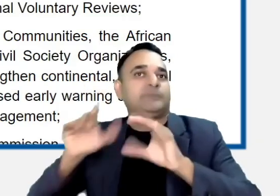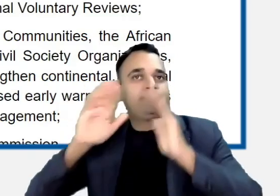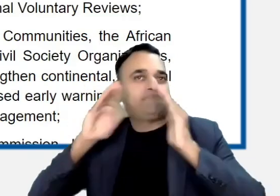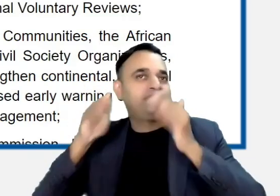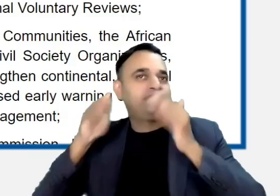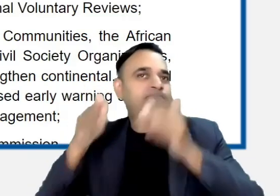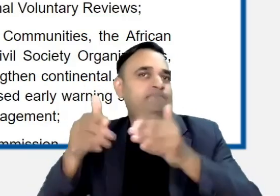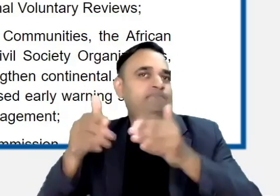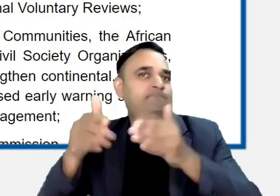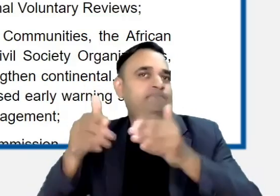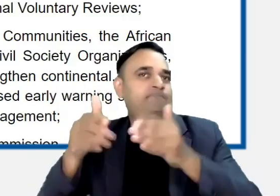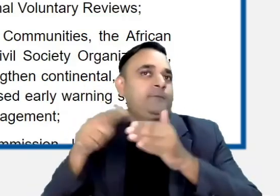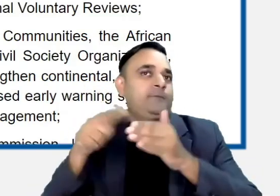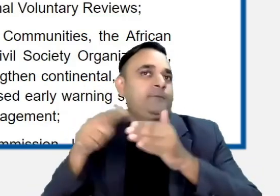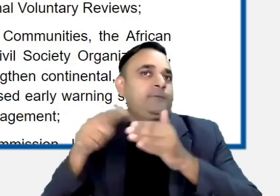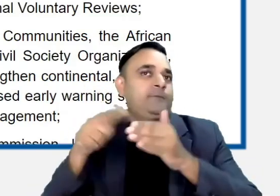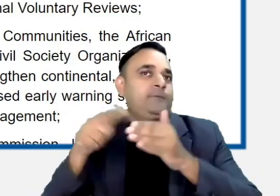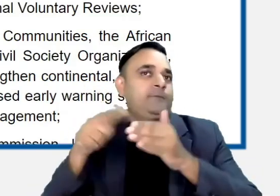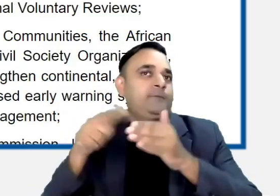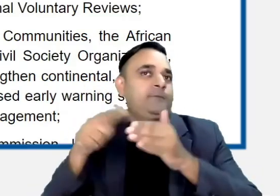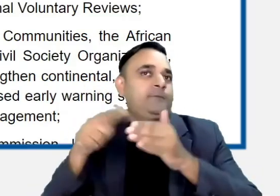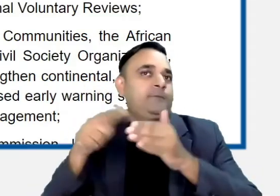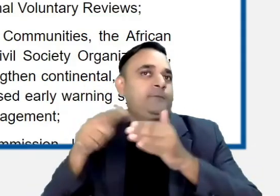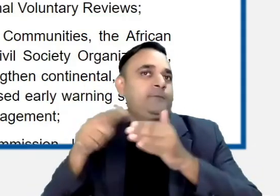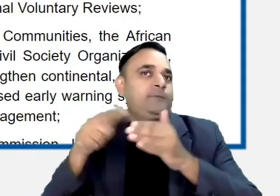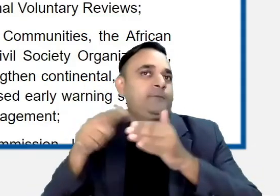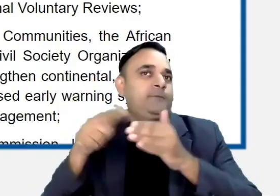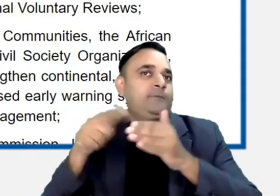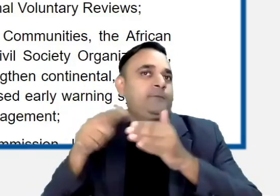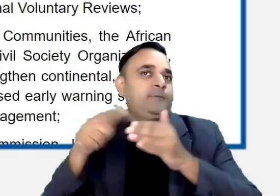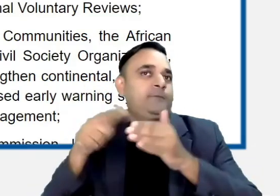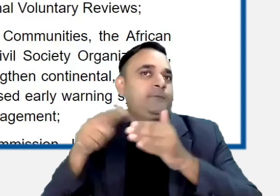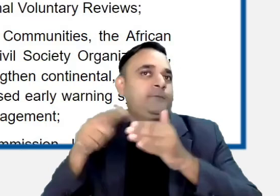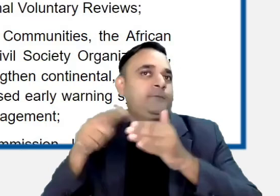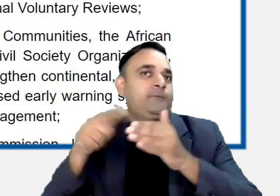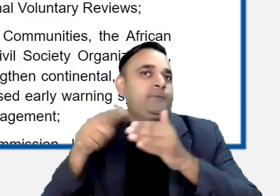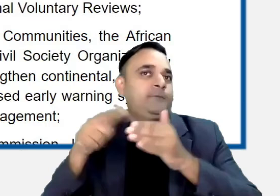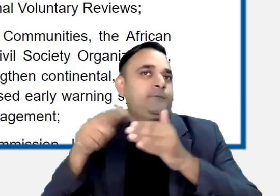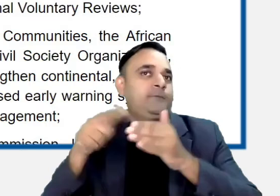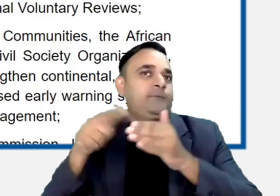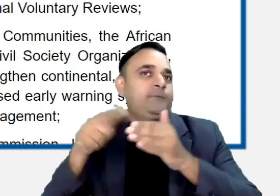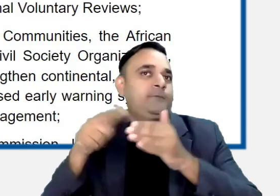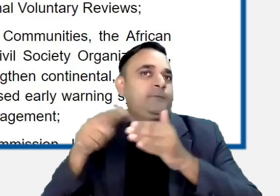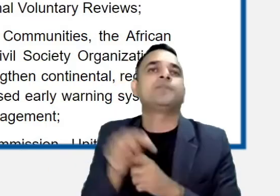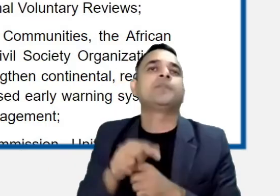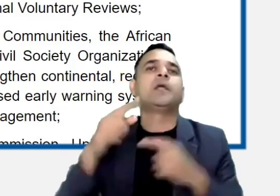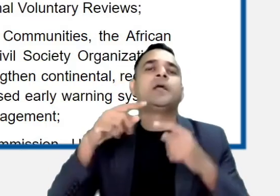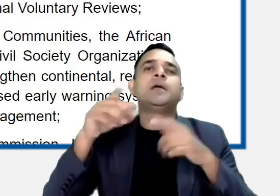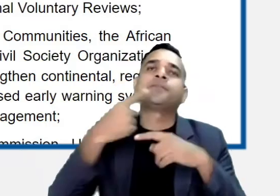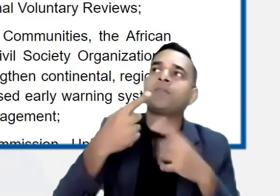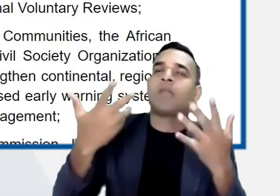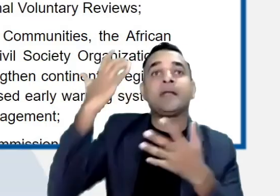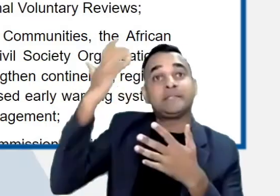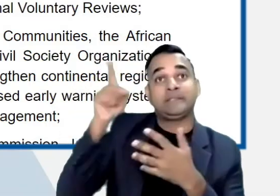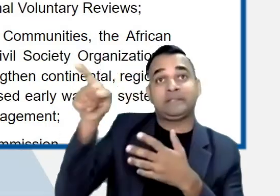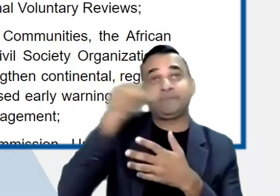in Africa conference to strengthen the integration of disaster risk reduction, climate change, and sustainable development actions,